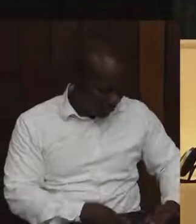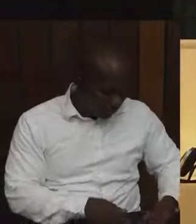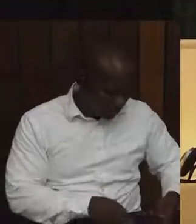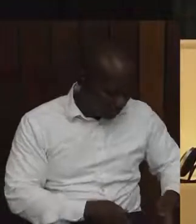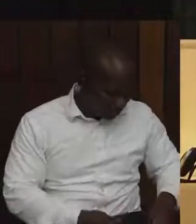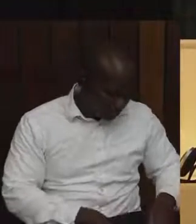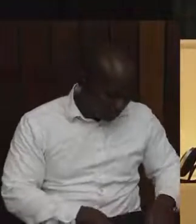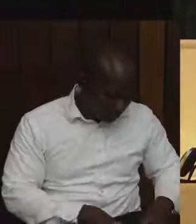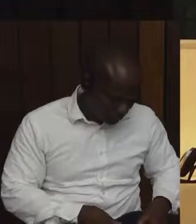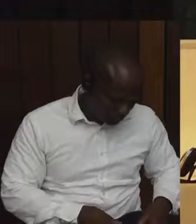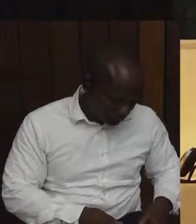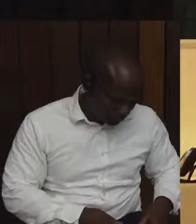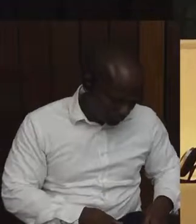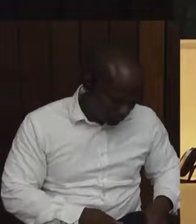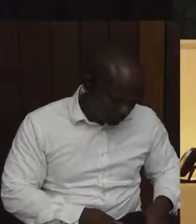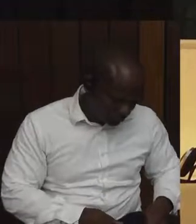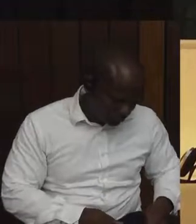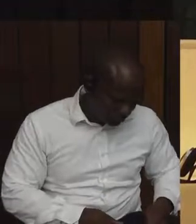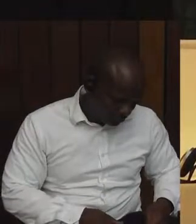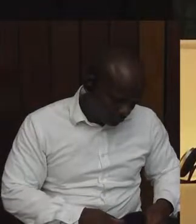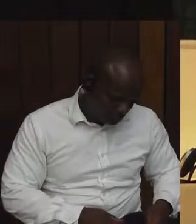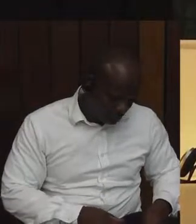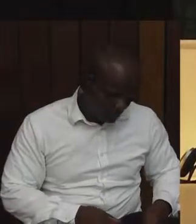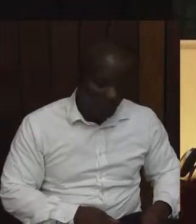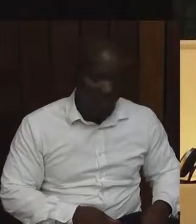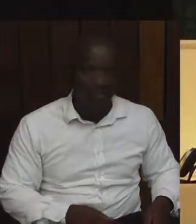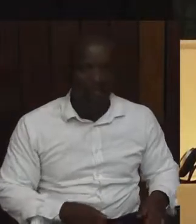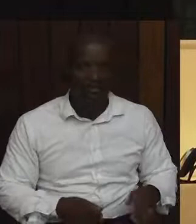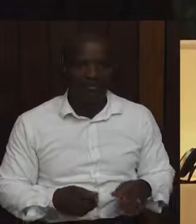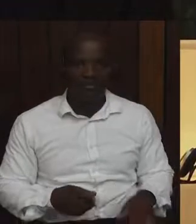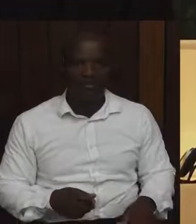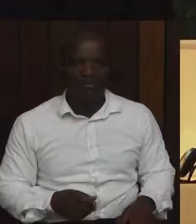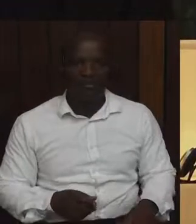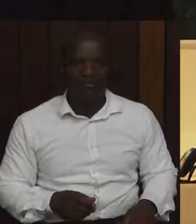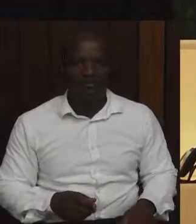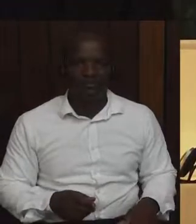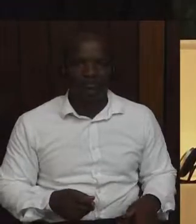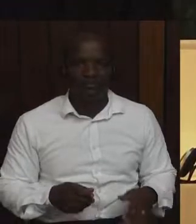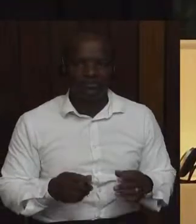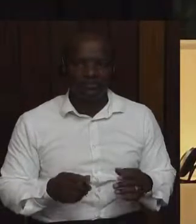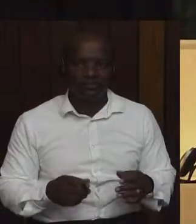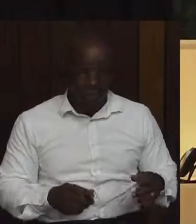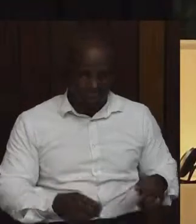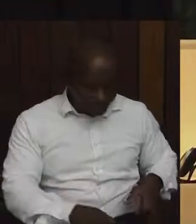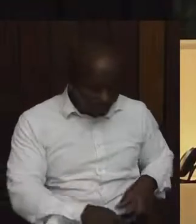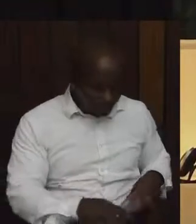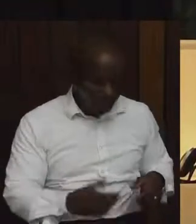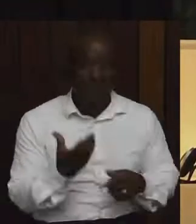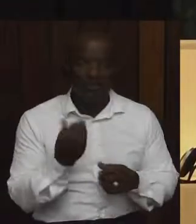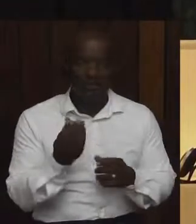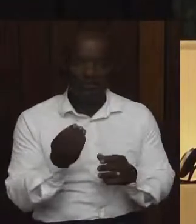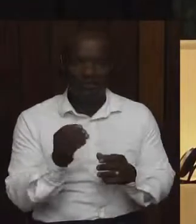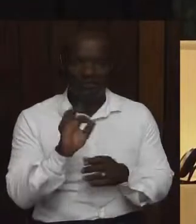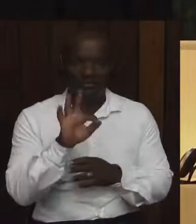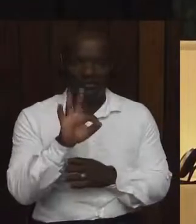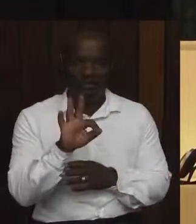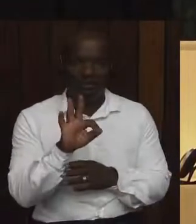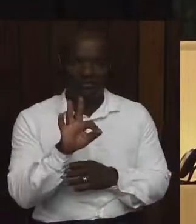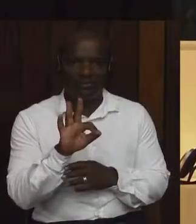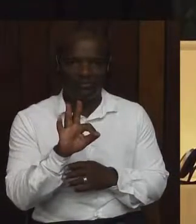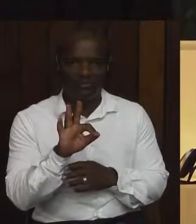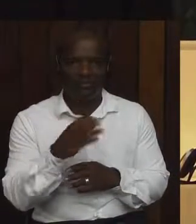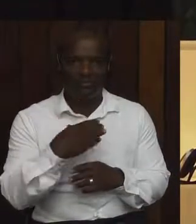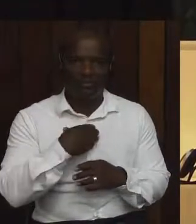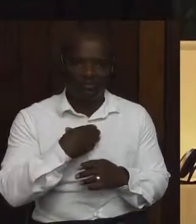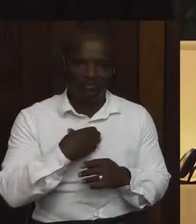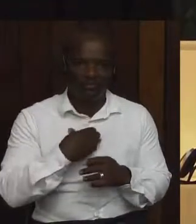the main appropriation of this program. Program number 3, stakeholders, we do have